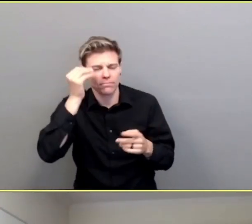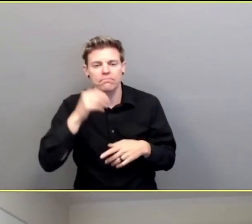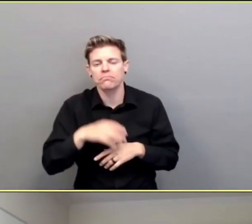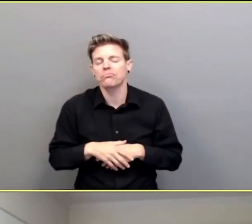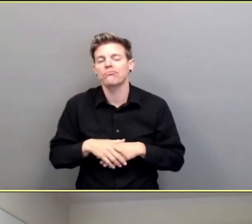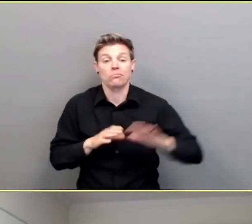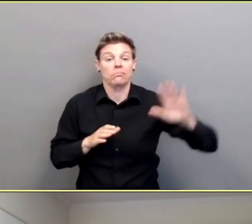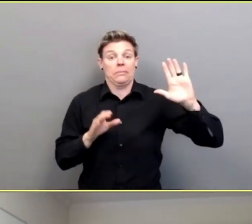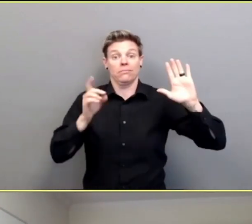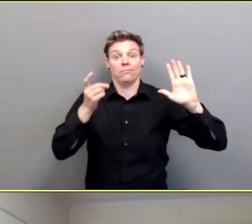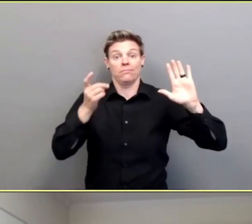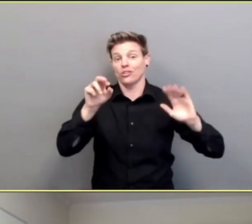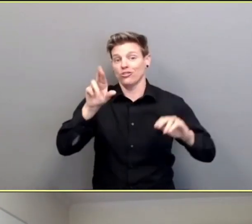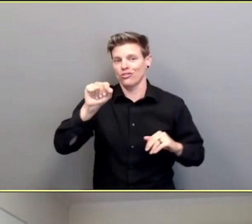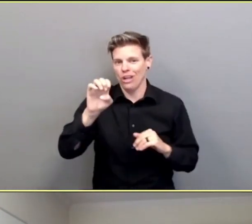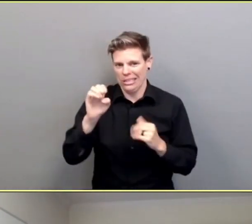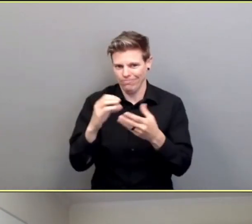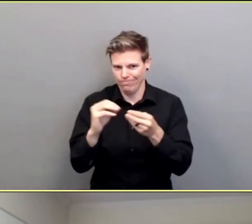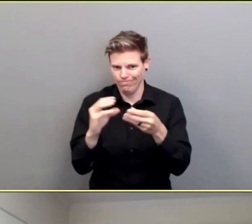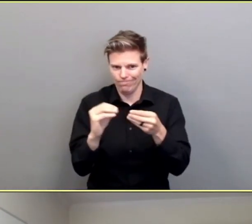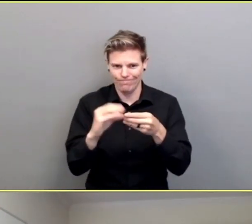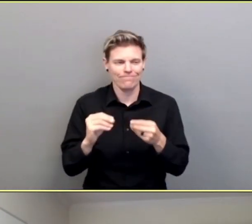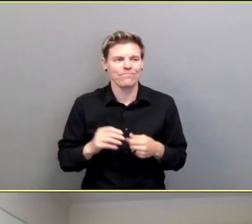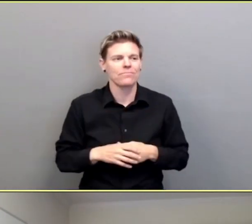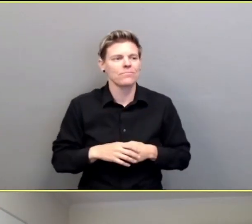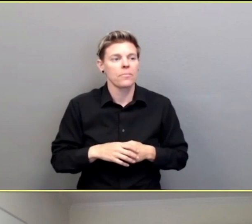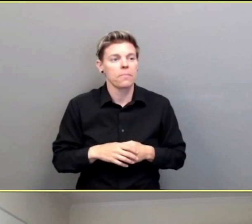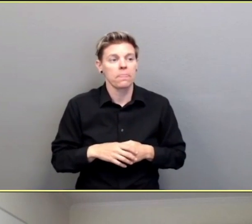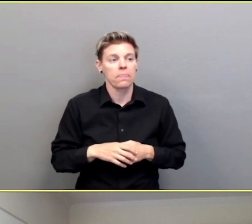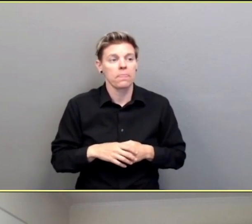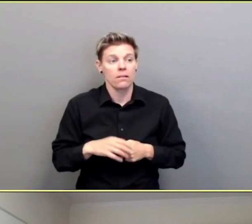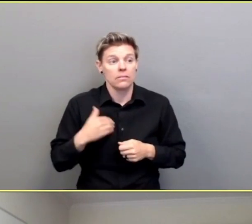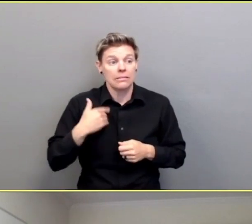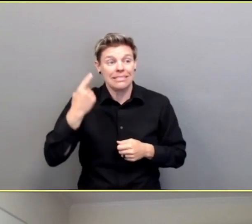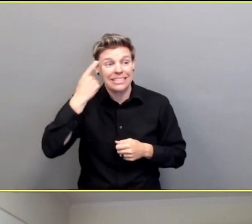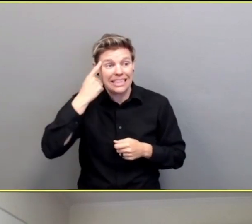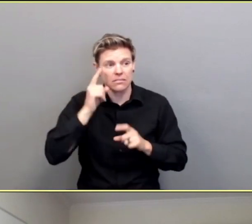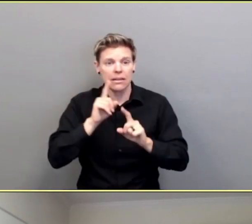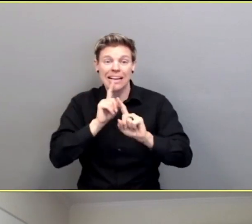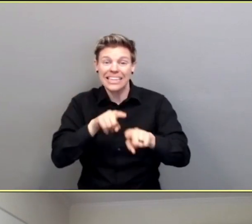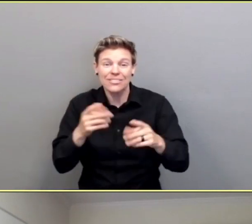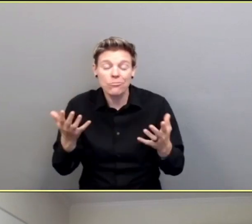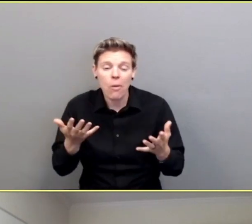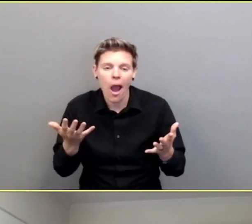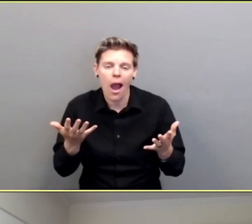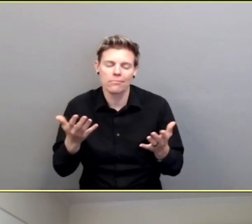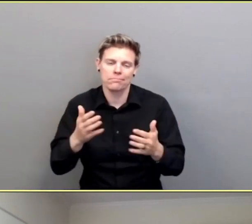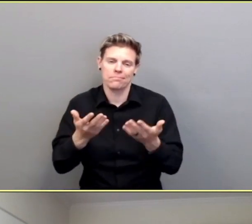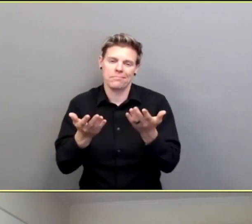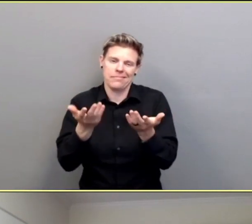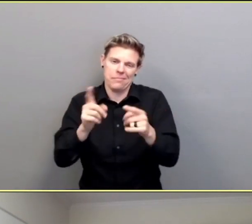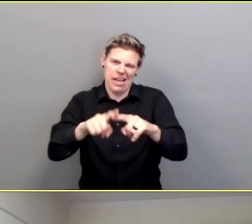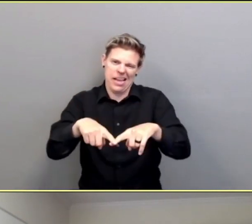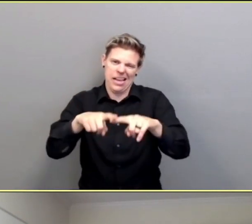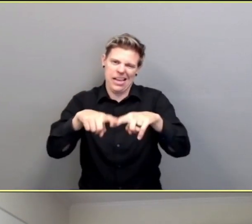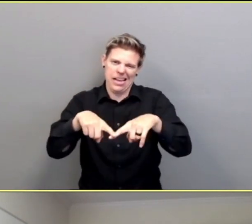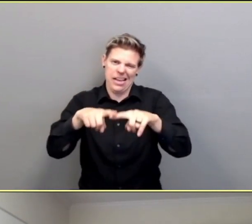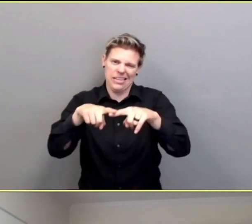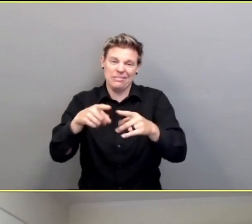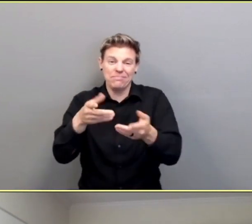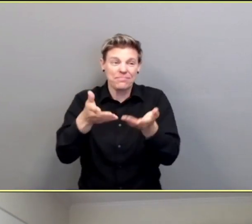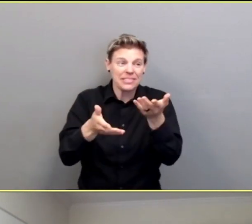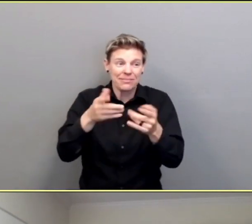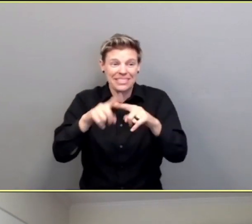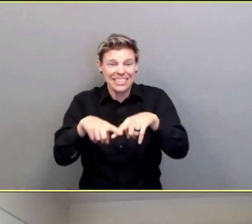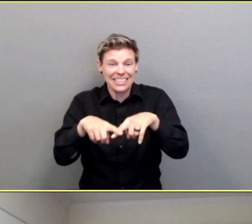colleagues have to say. I think the answer is it depends. We're going with the CDC guidelines. As you know, in New Mexico now,